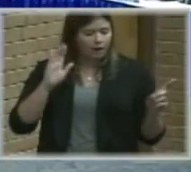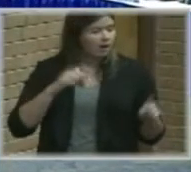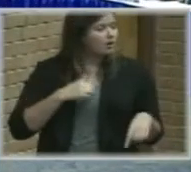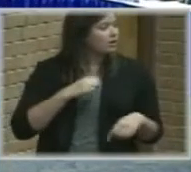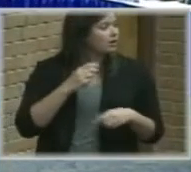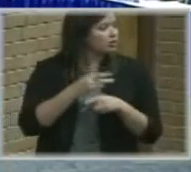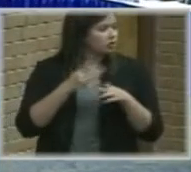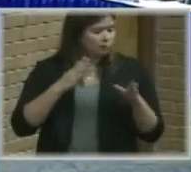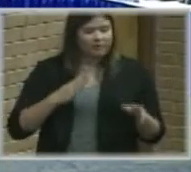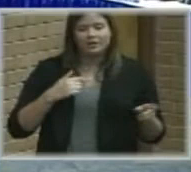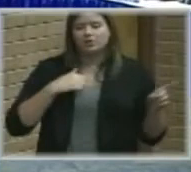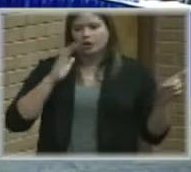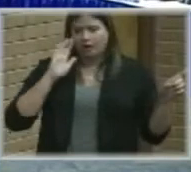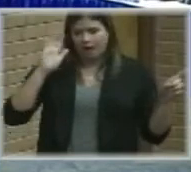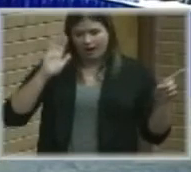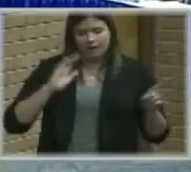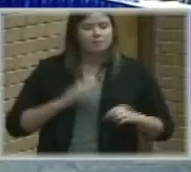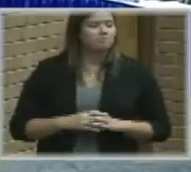Supervisor Manley? Aye.